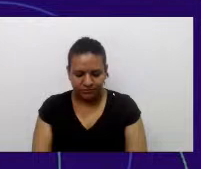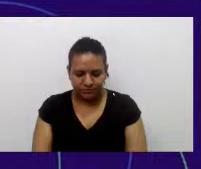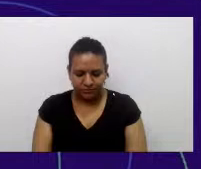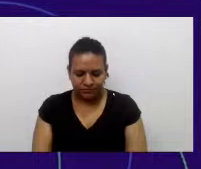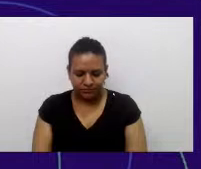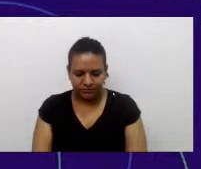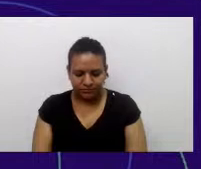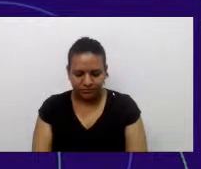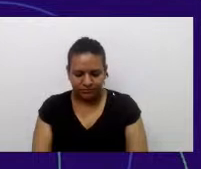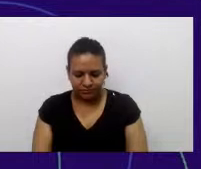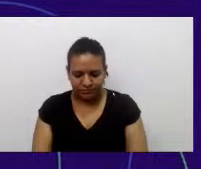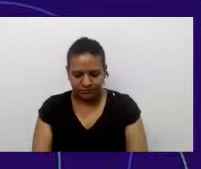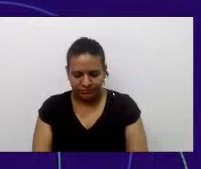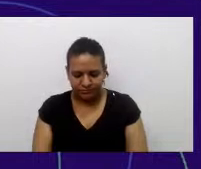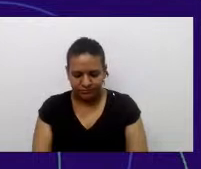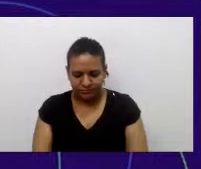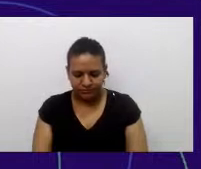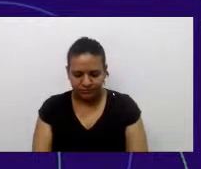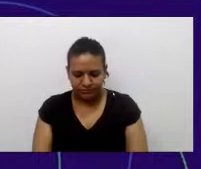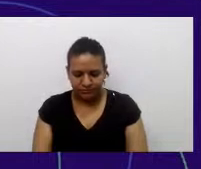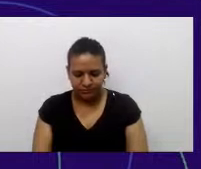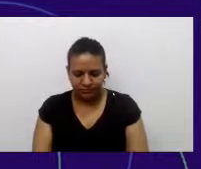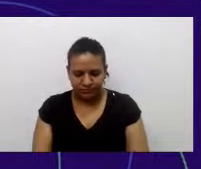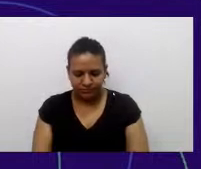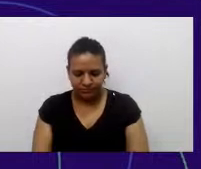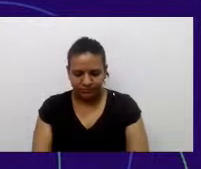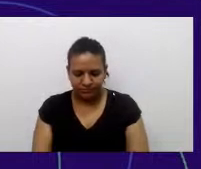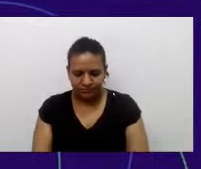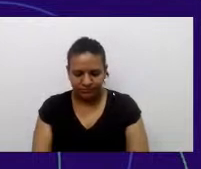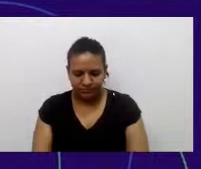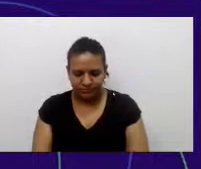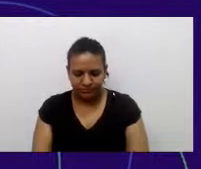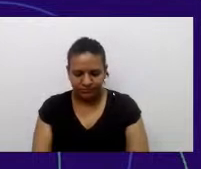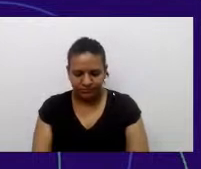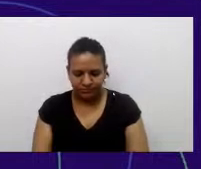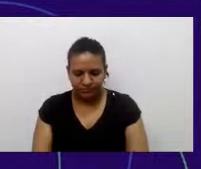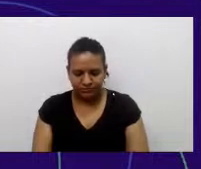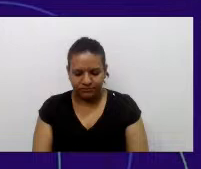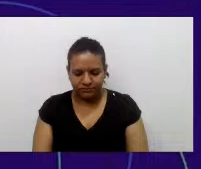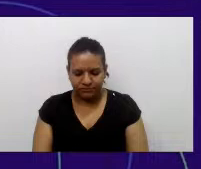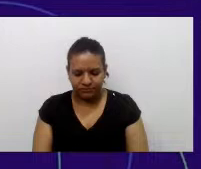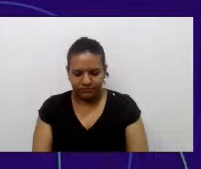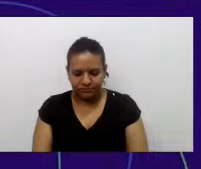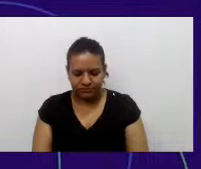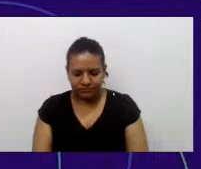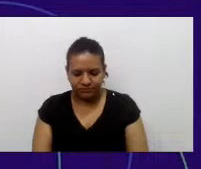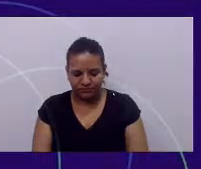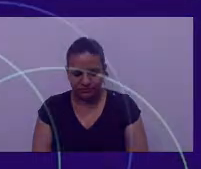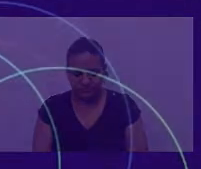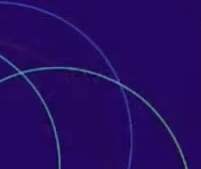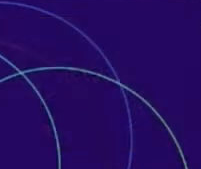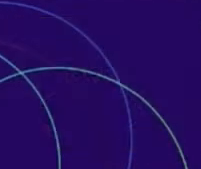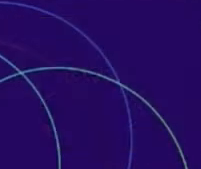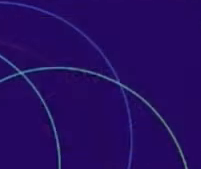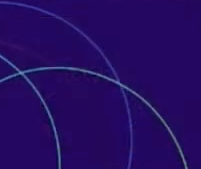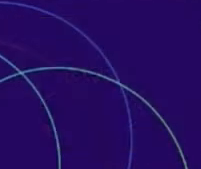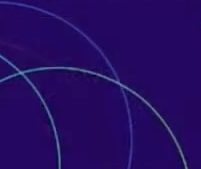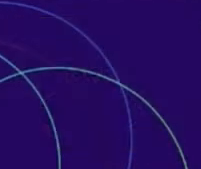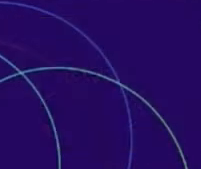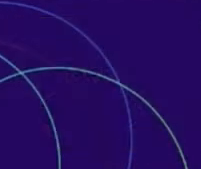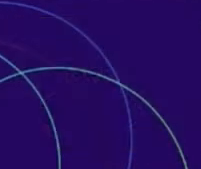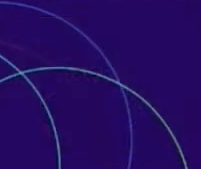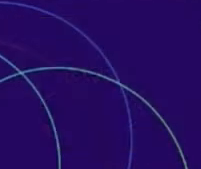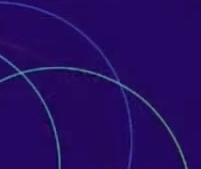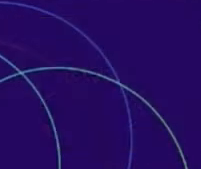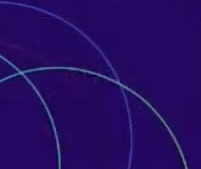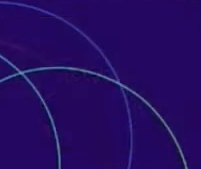specific examples on how you can make different tools work for you in a teaching and learning environment. So with that being